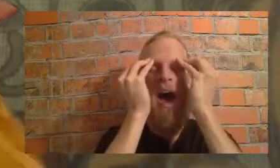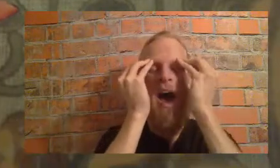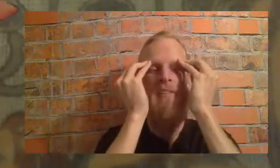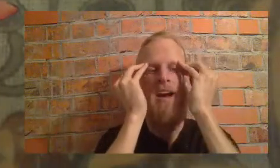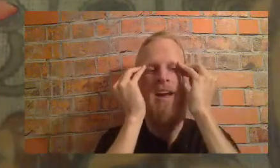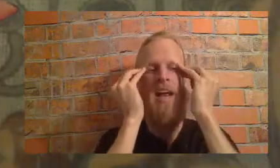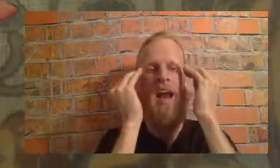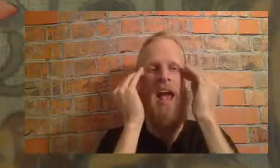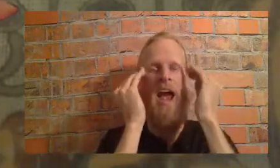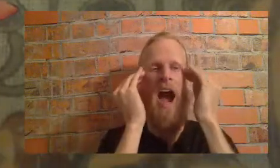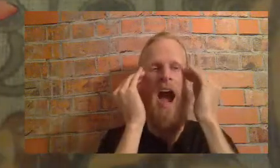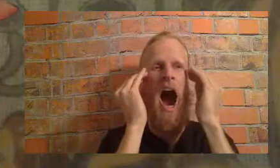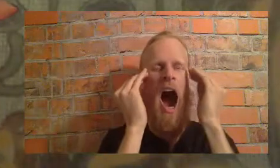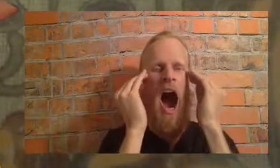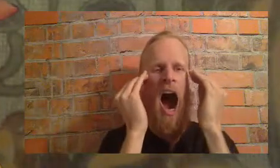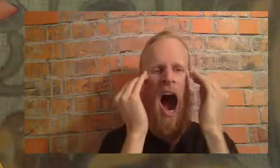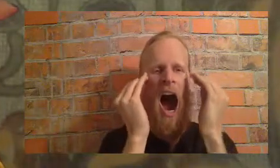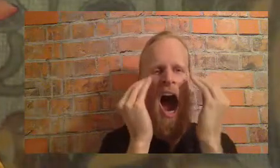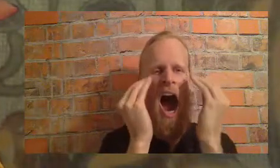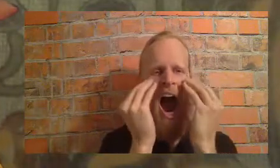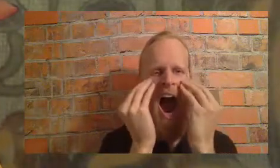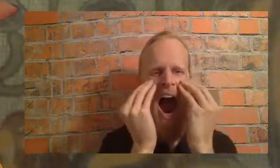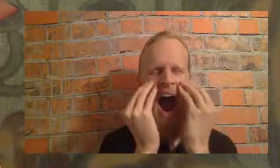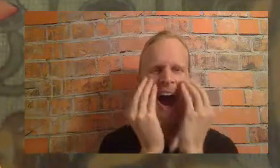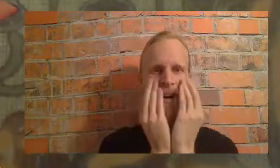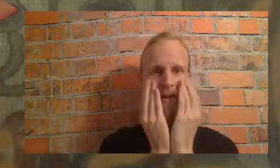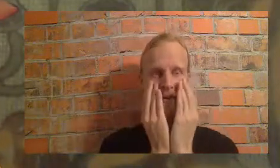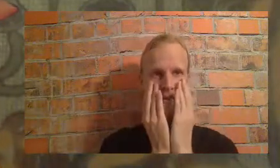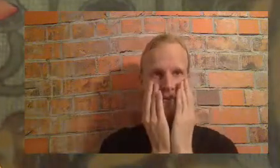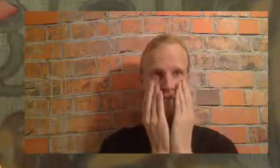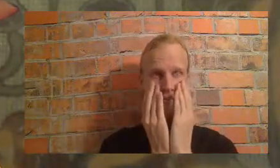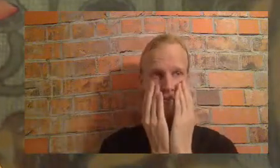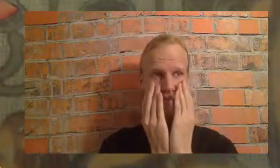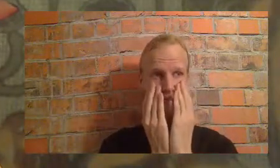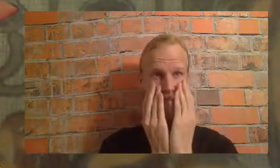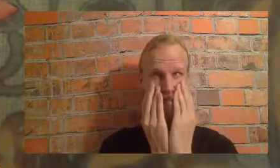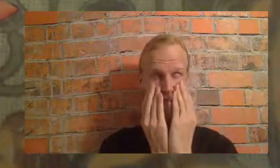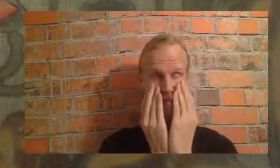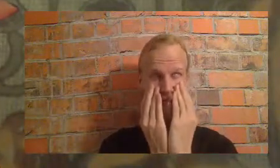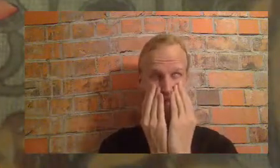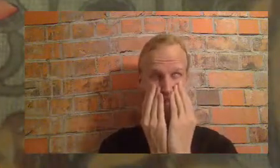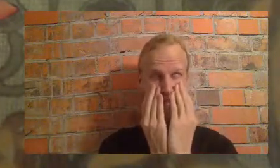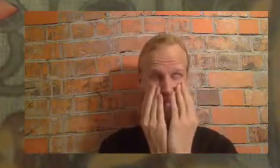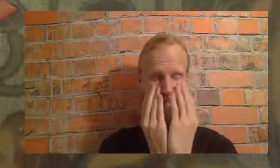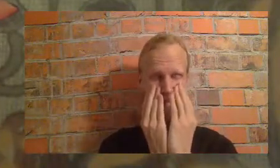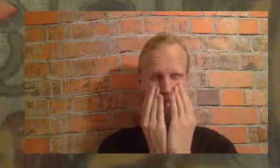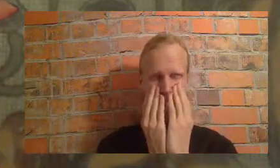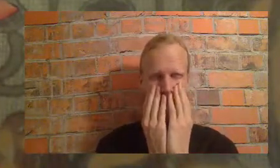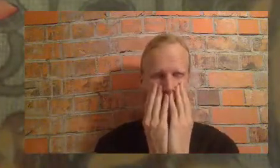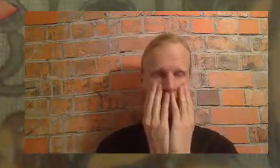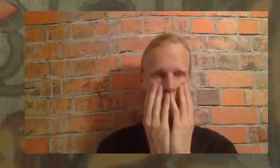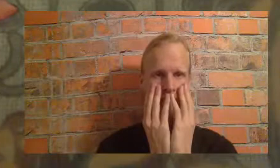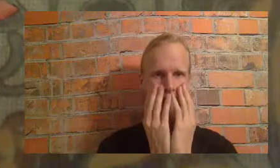Tapping the cheeks. I'm open to releasing the shame and blame